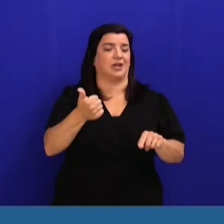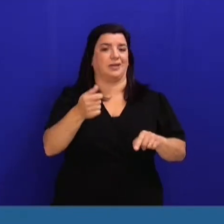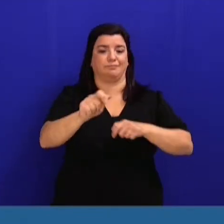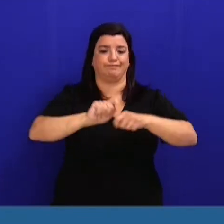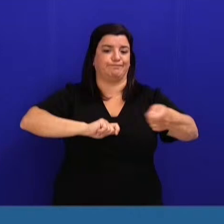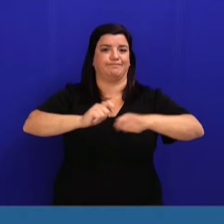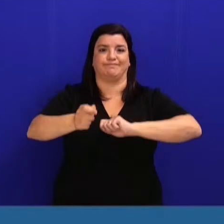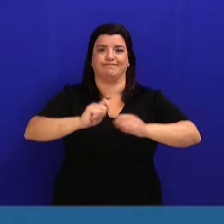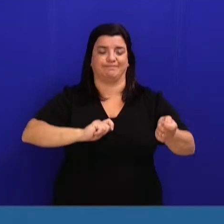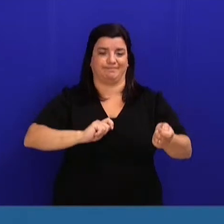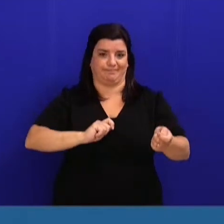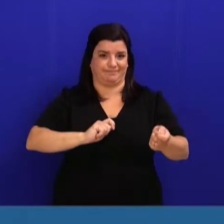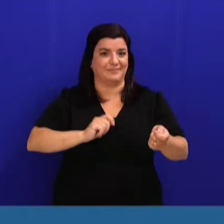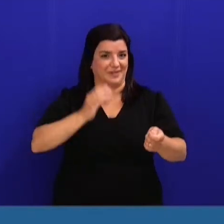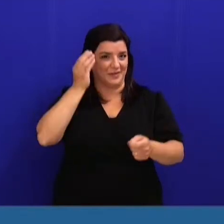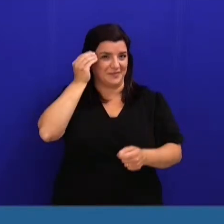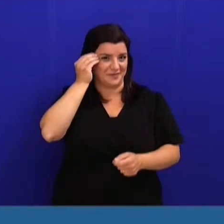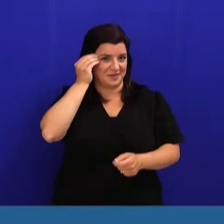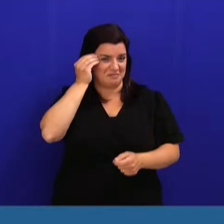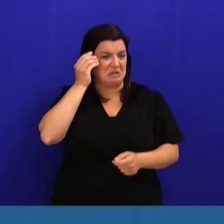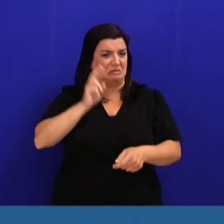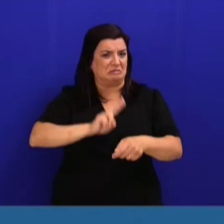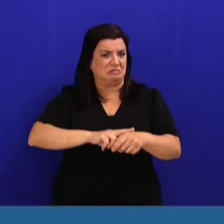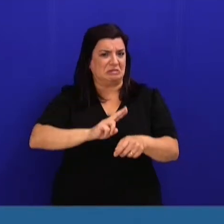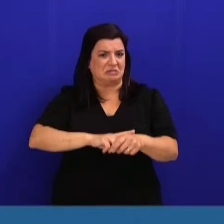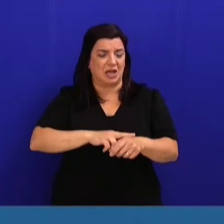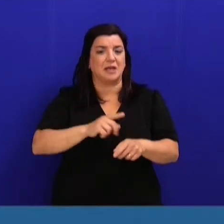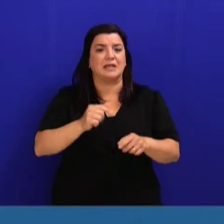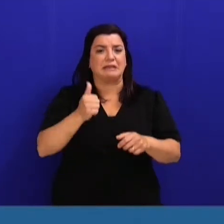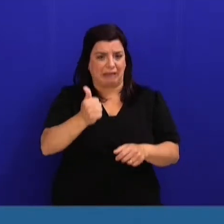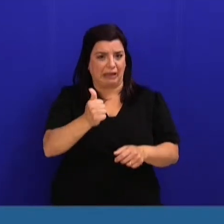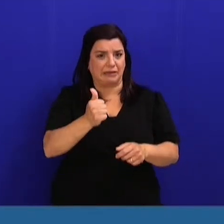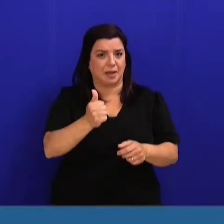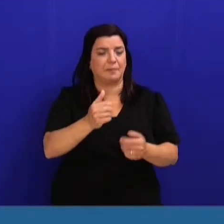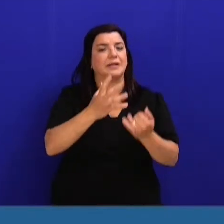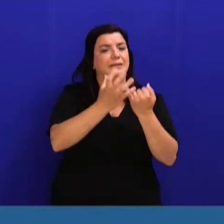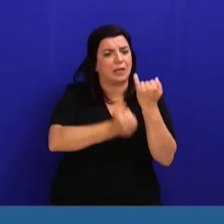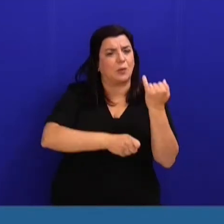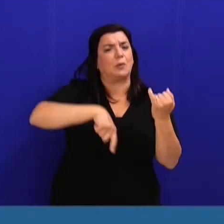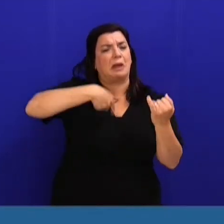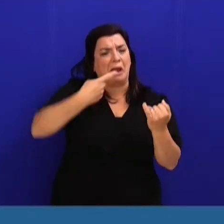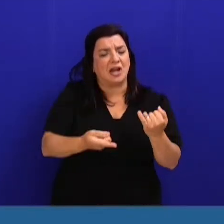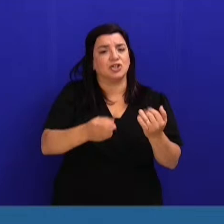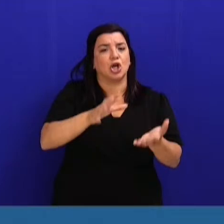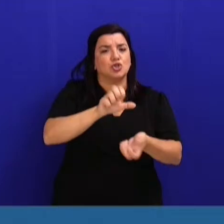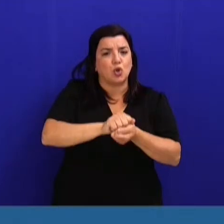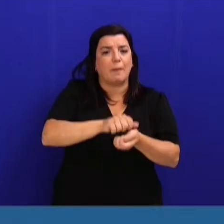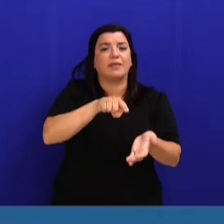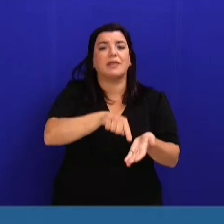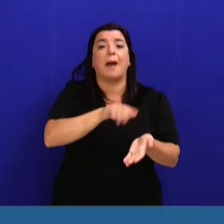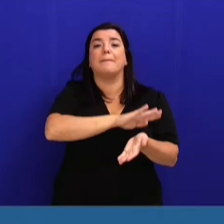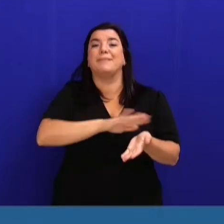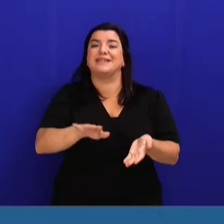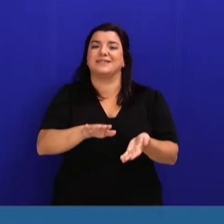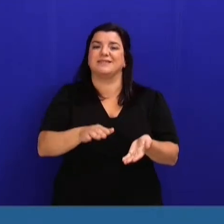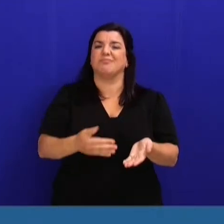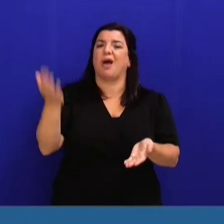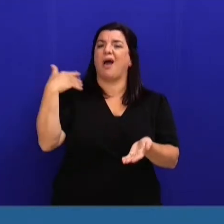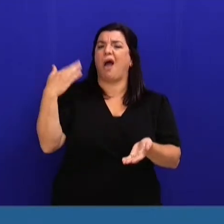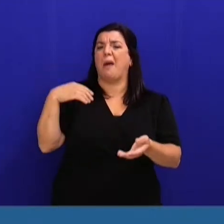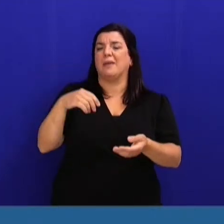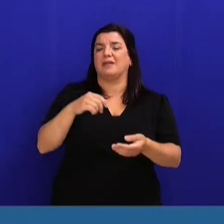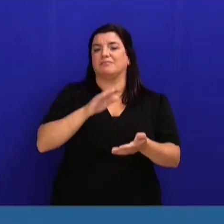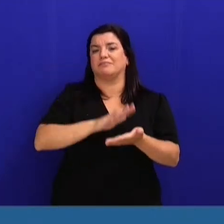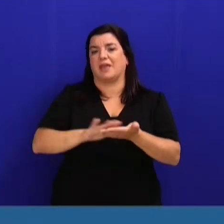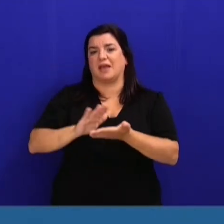tkun iddownloadjajt. U allura aħna għaddejjin tajjeb bit-tilqim u għandna numru ta' nies ukoll li niżlu iċ-ċertifikati wkoll